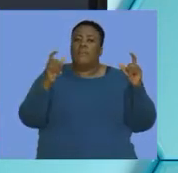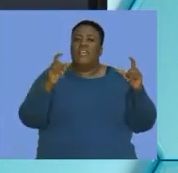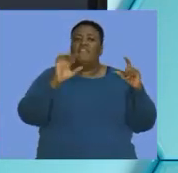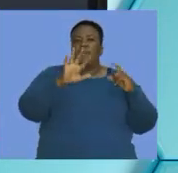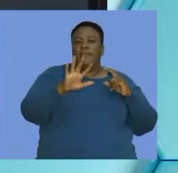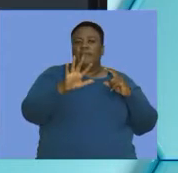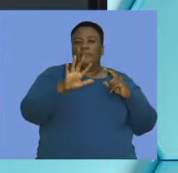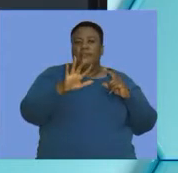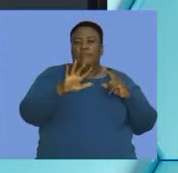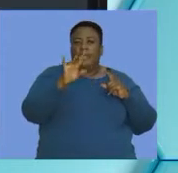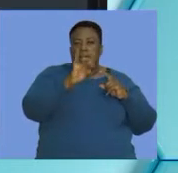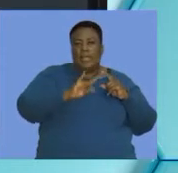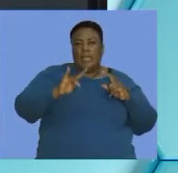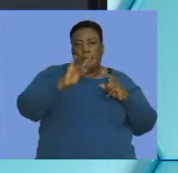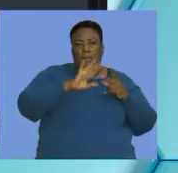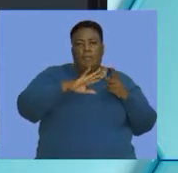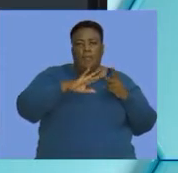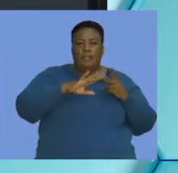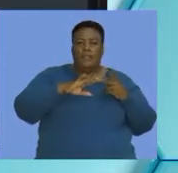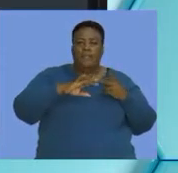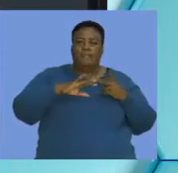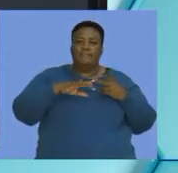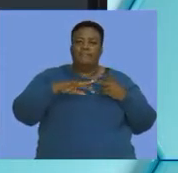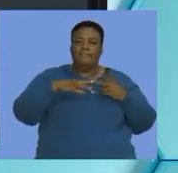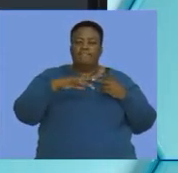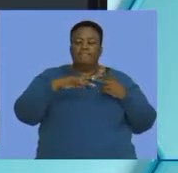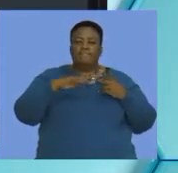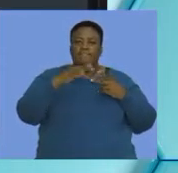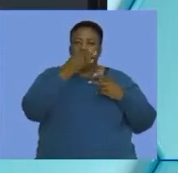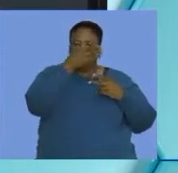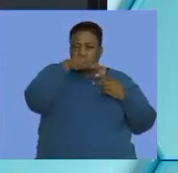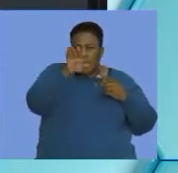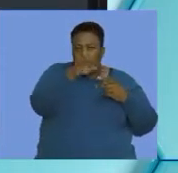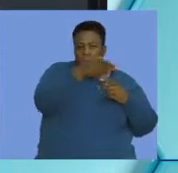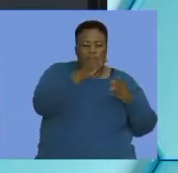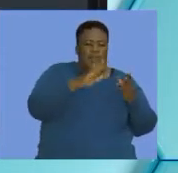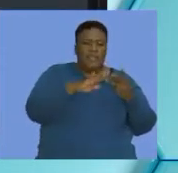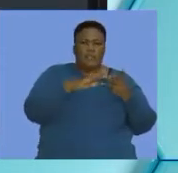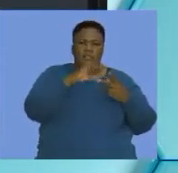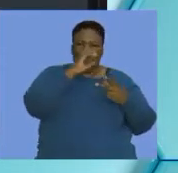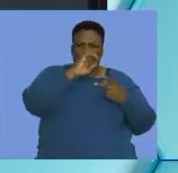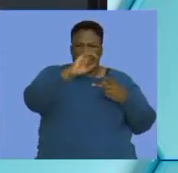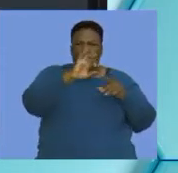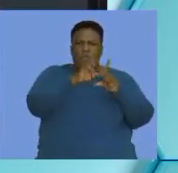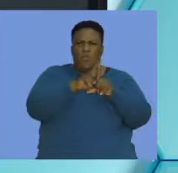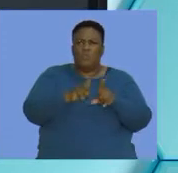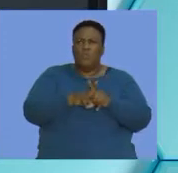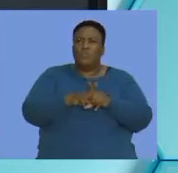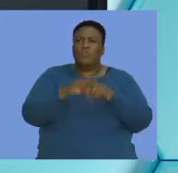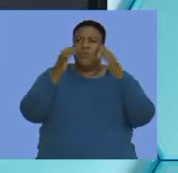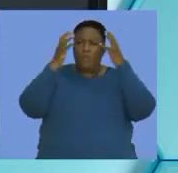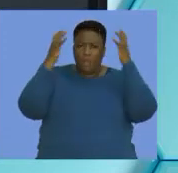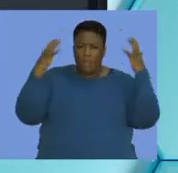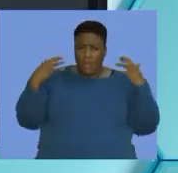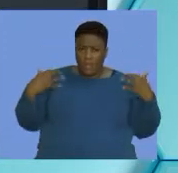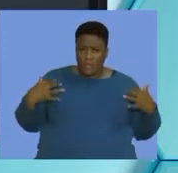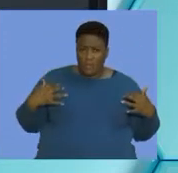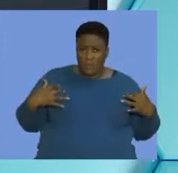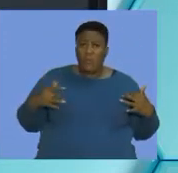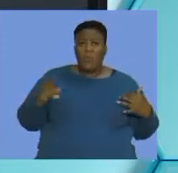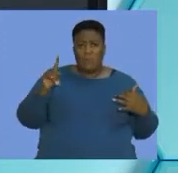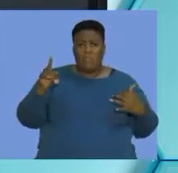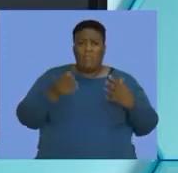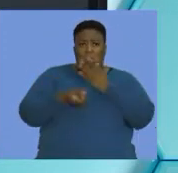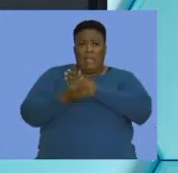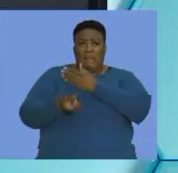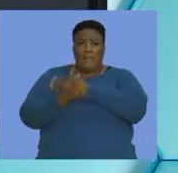five animals. So in terms of elephants, rhinos, and even lions have experienced significant poaching in